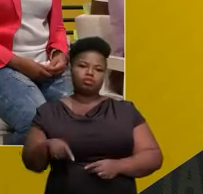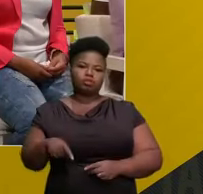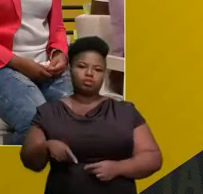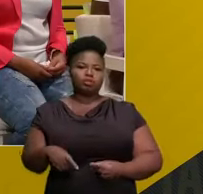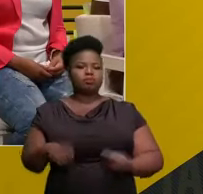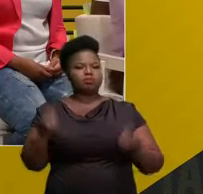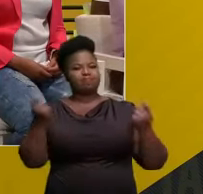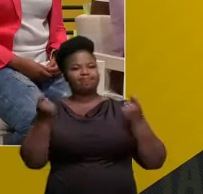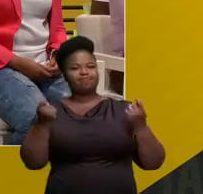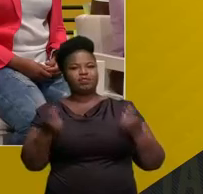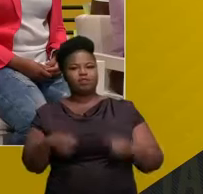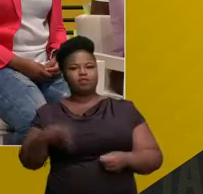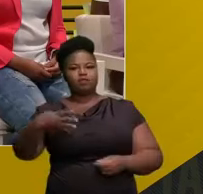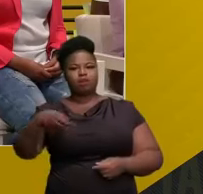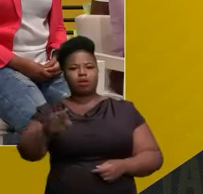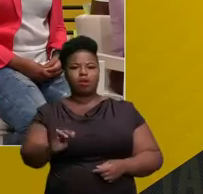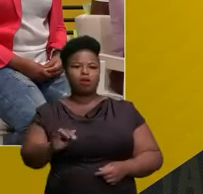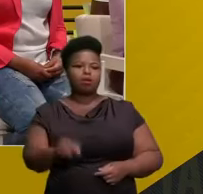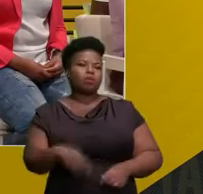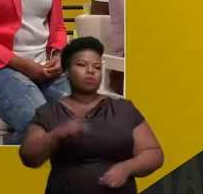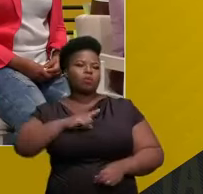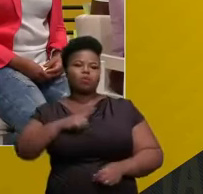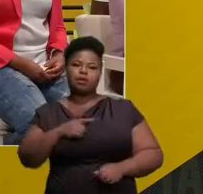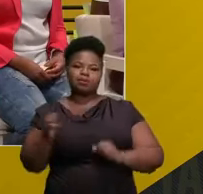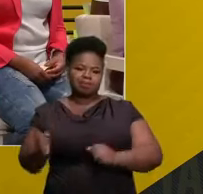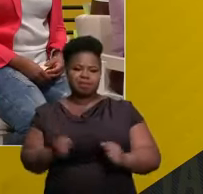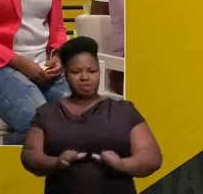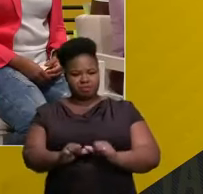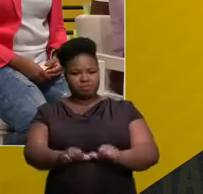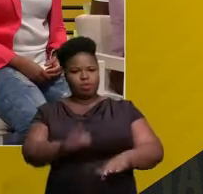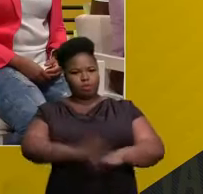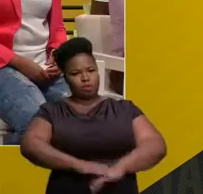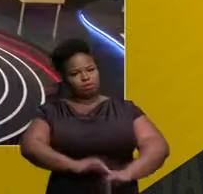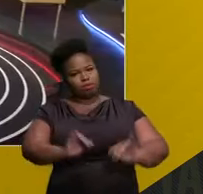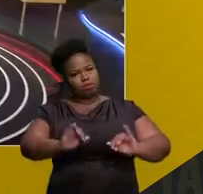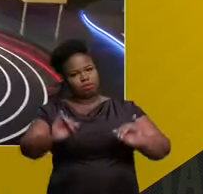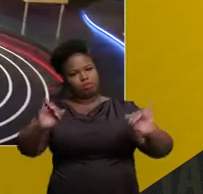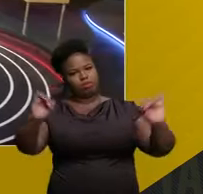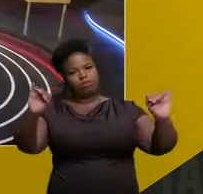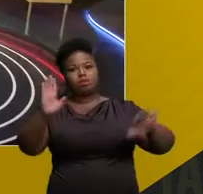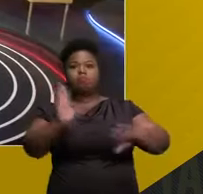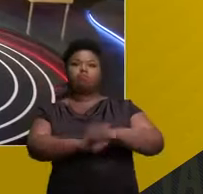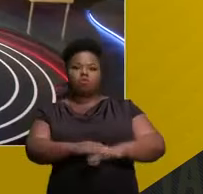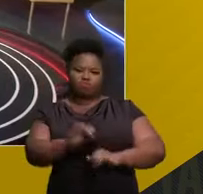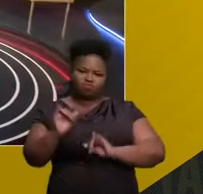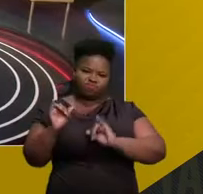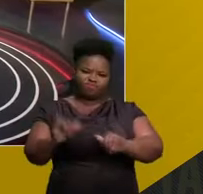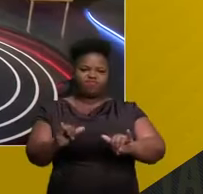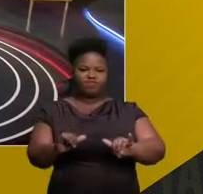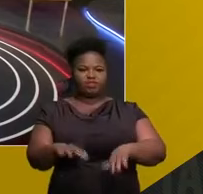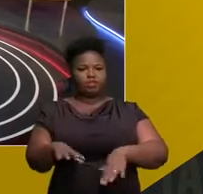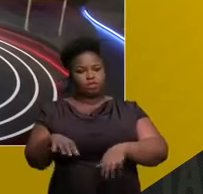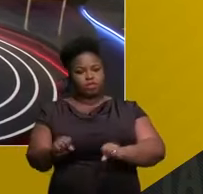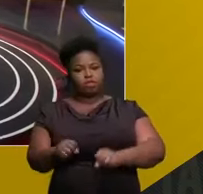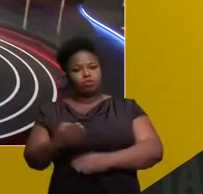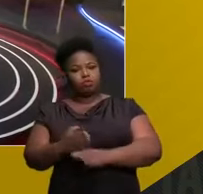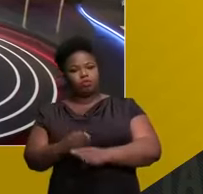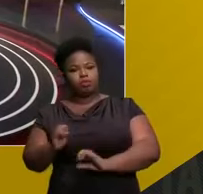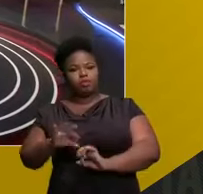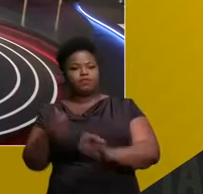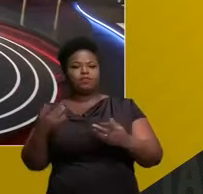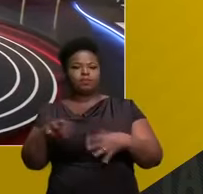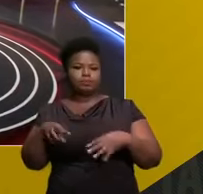this this 4IR because it's not going anywhere and it's going to get worse and it's going to be here. It's going to take your job if you don't embrace